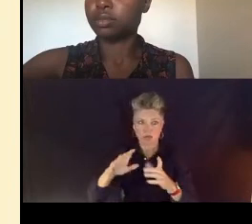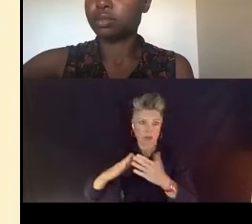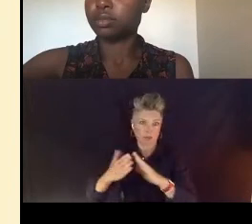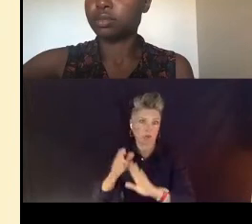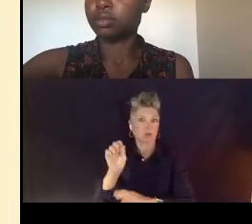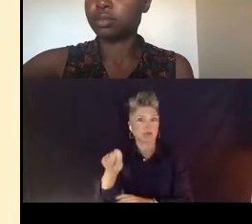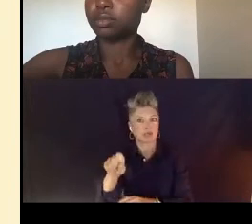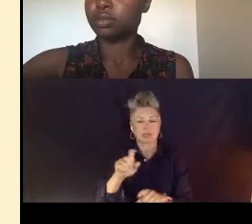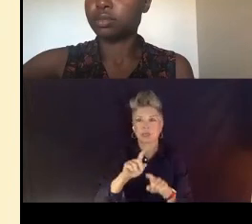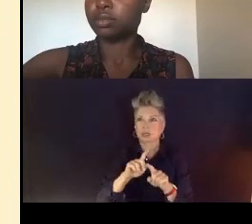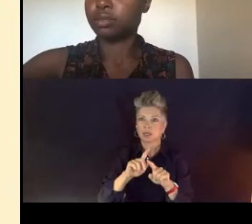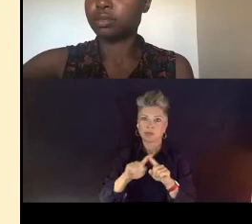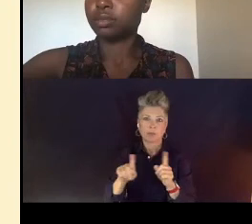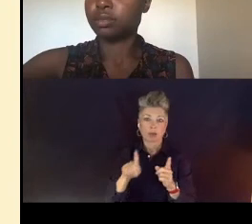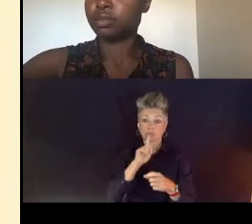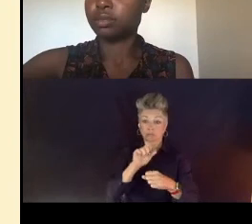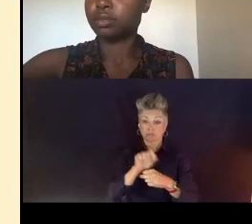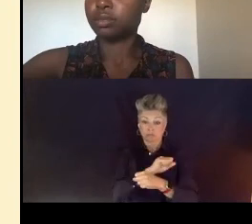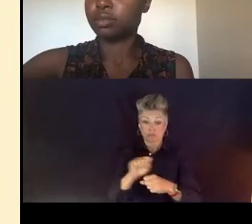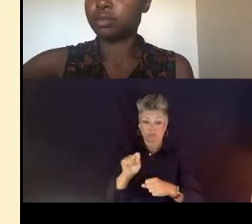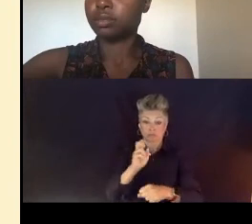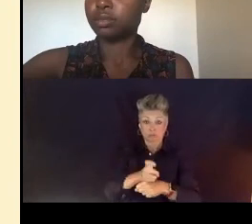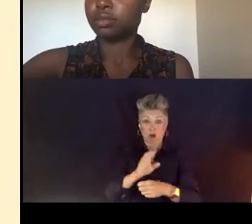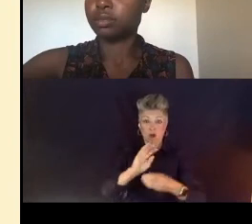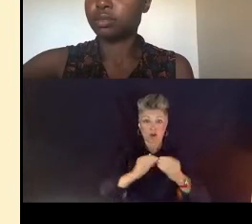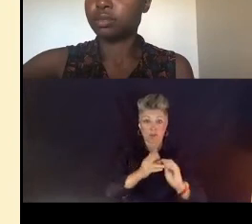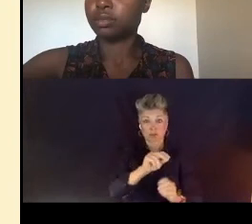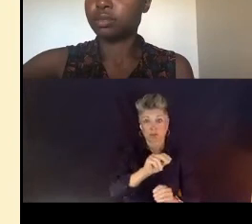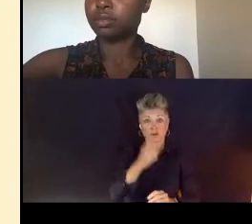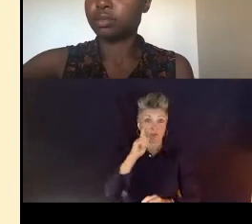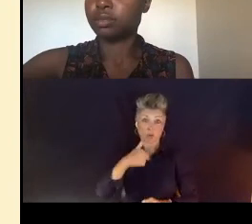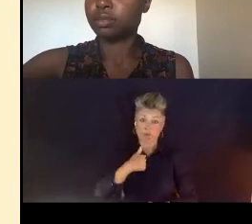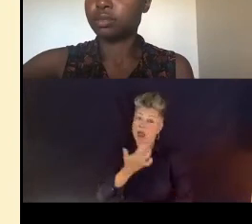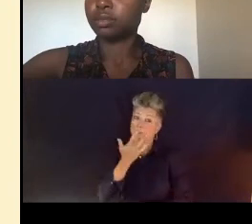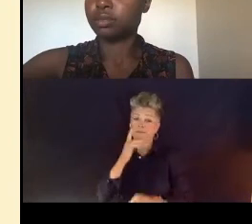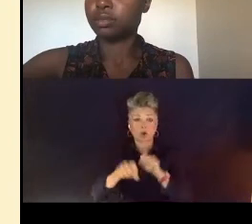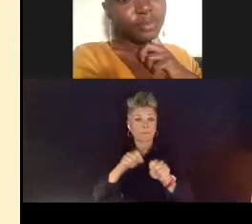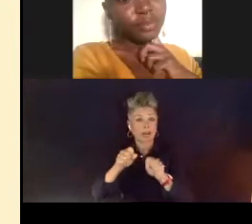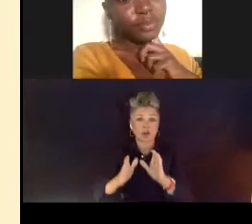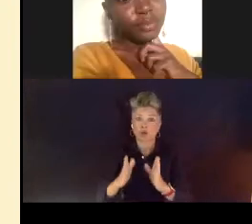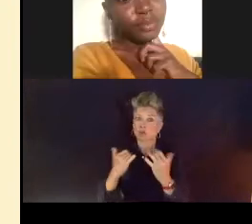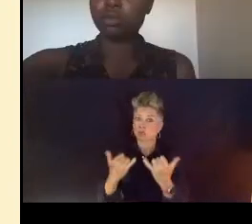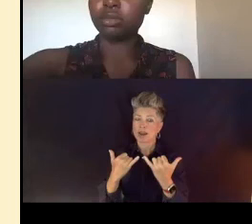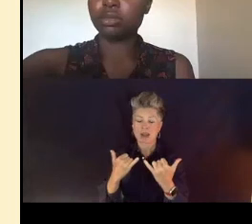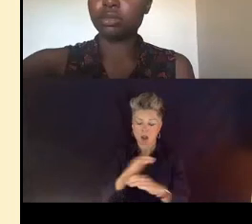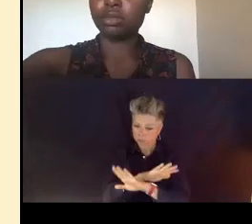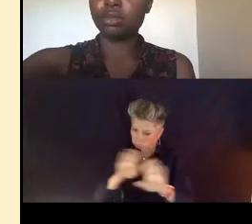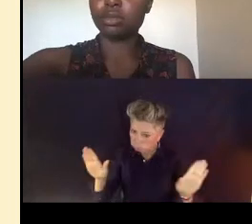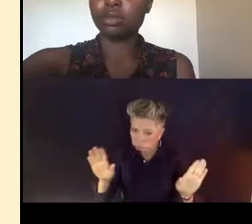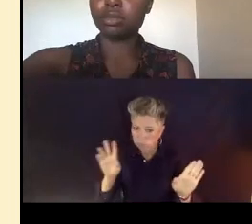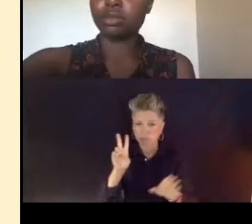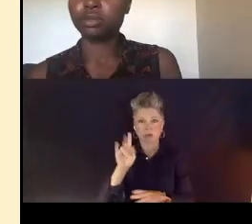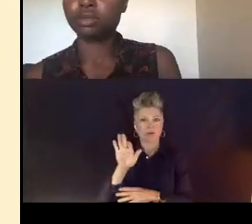To be frankly honest, I would prefer for bikers to stay off of Villard for now until we get some